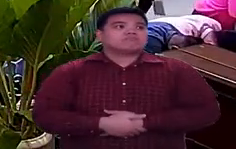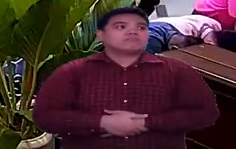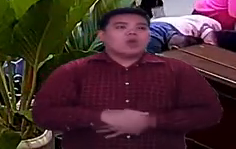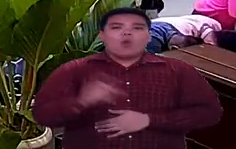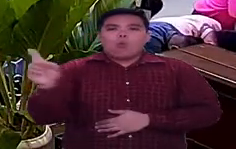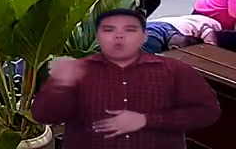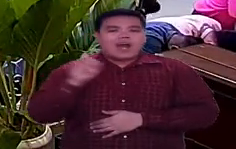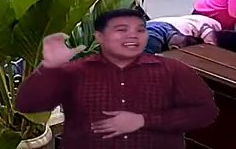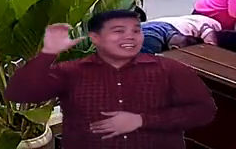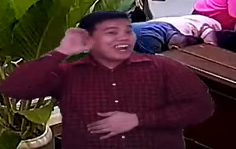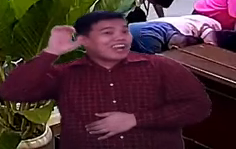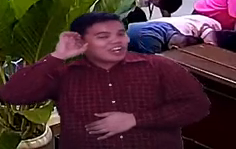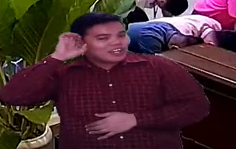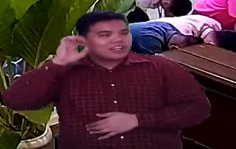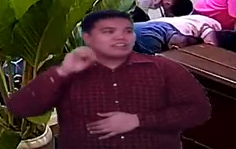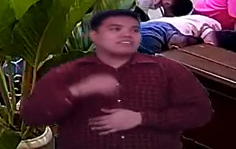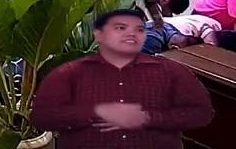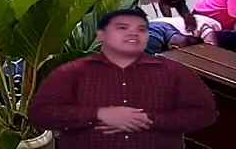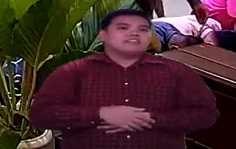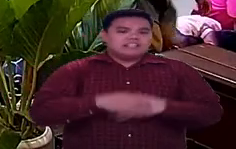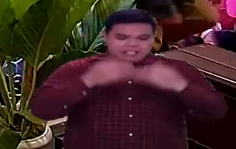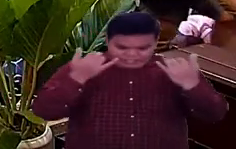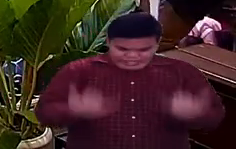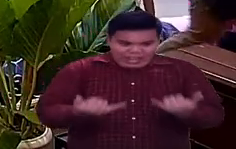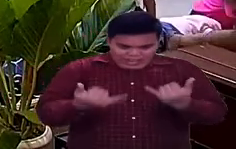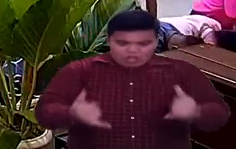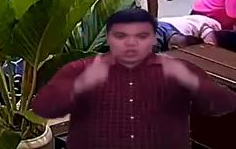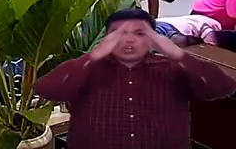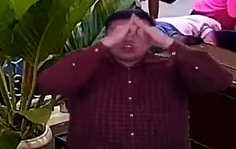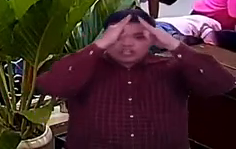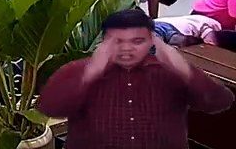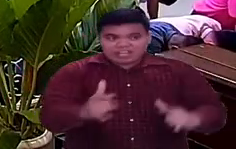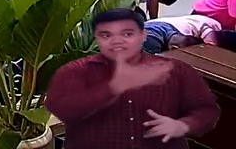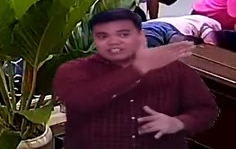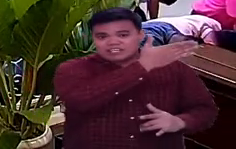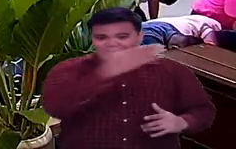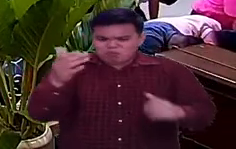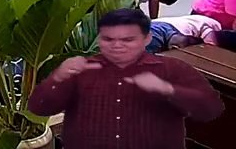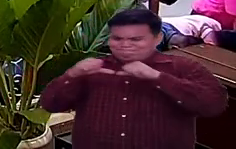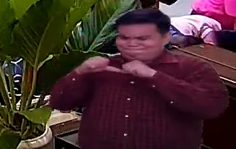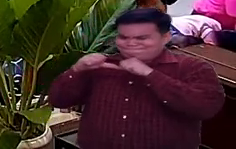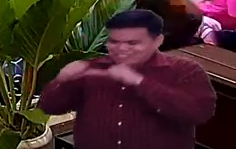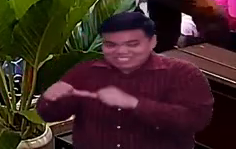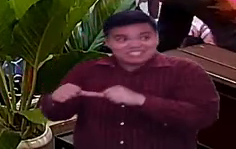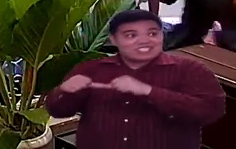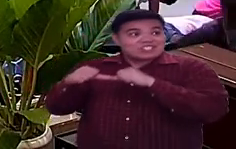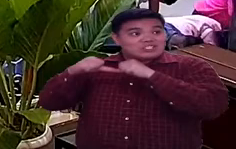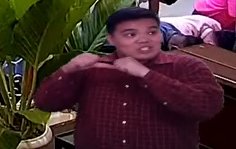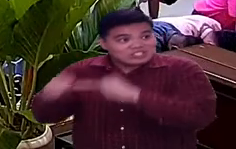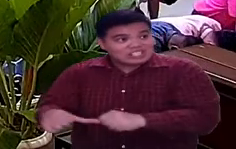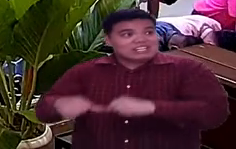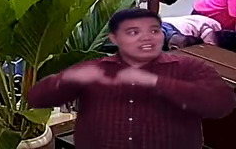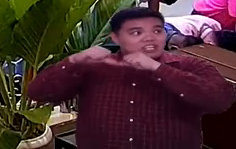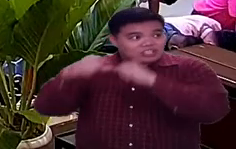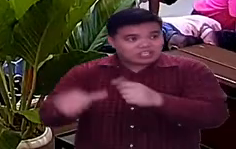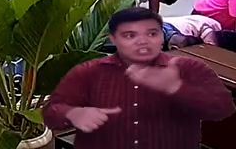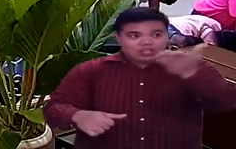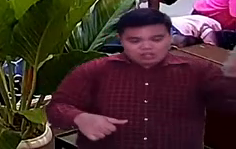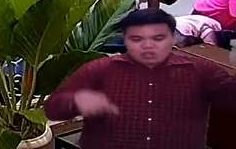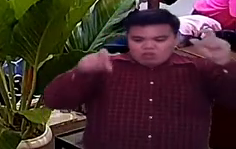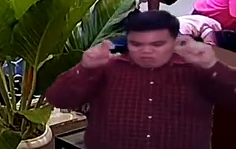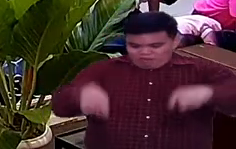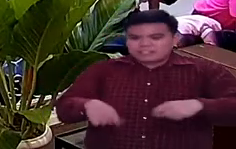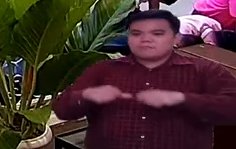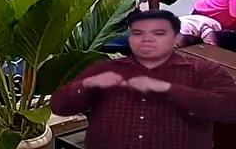what we have heard thus far, let this conference be a henceforth conference for each and every one of